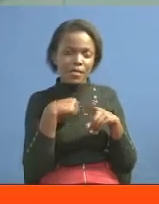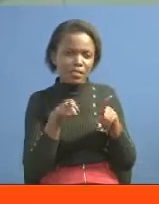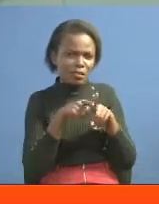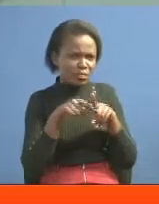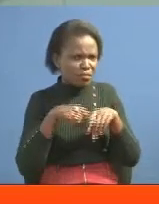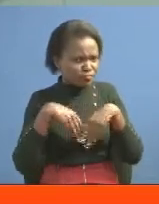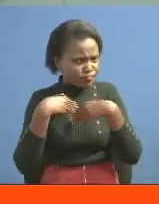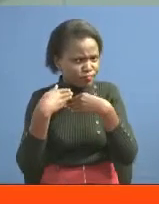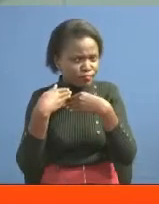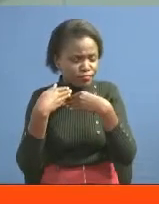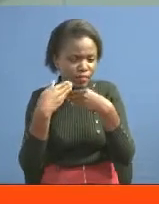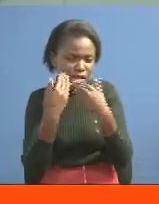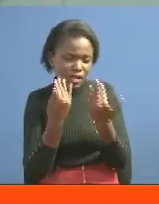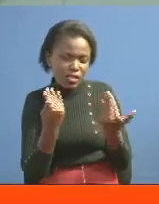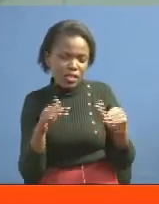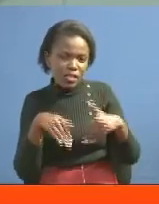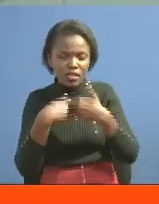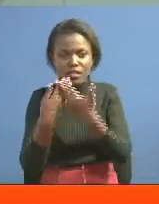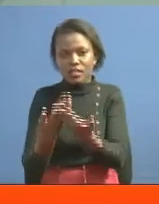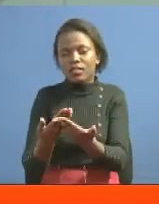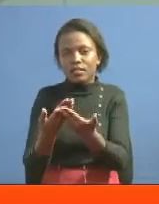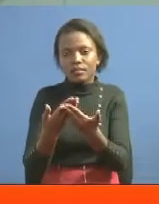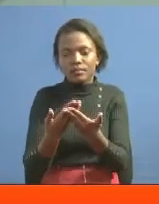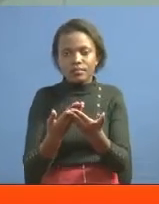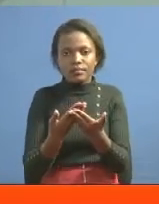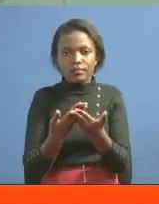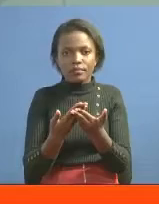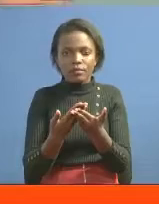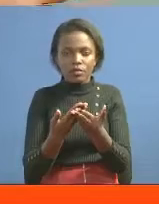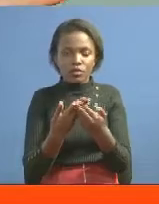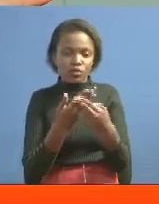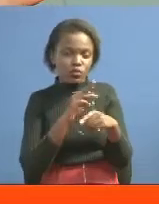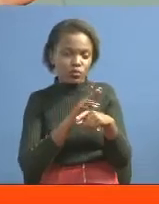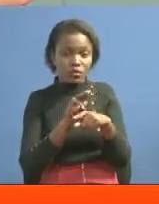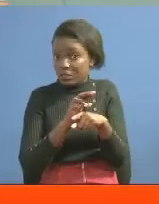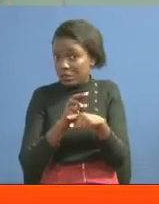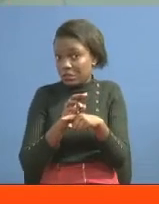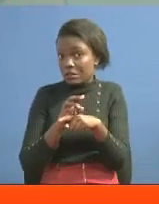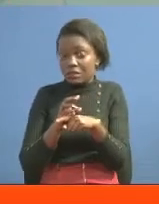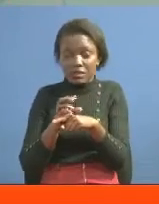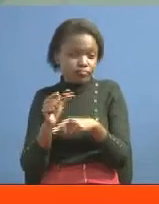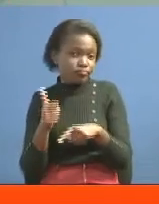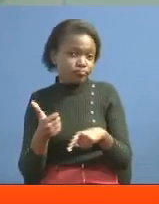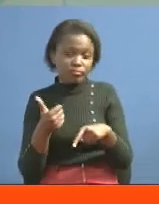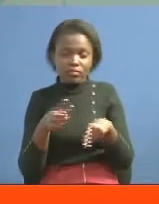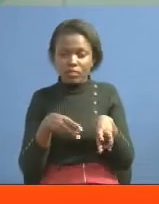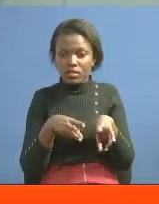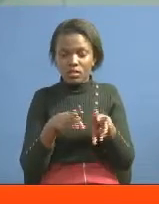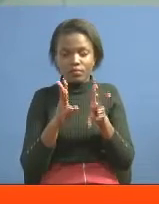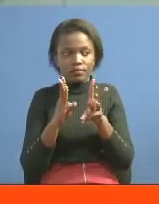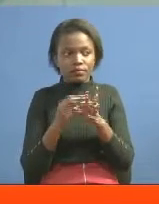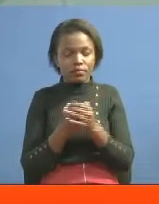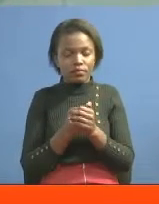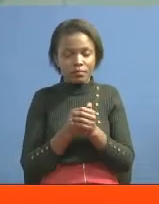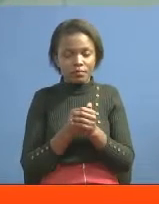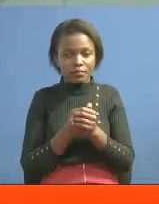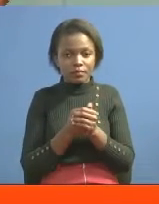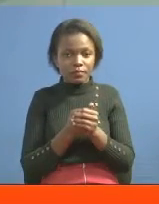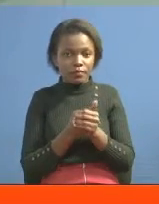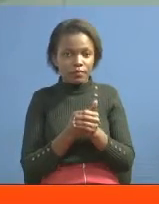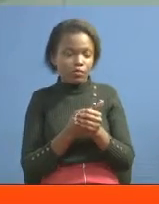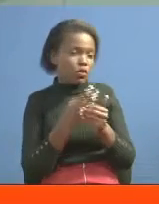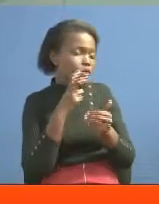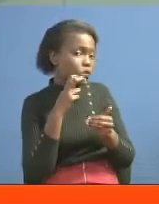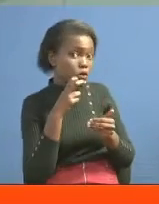or deliver the same quality of product and service, but using alternative means? And for instance, we've seen hotels,